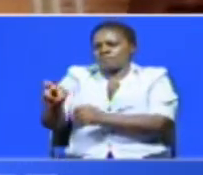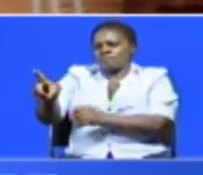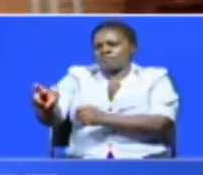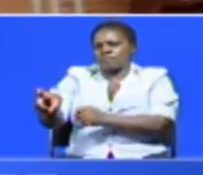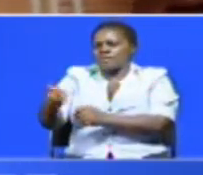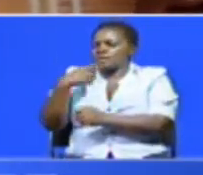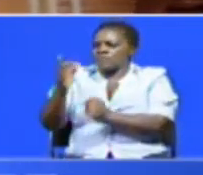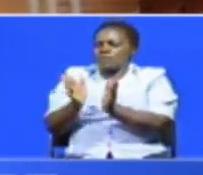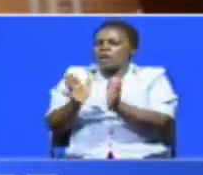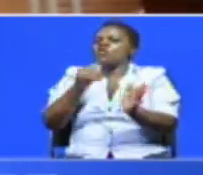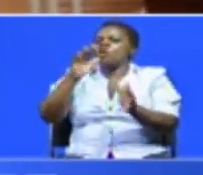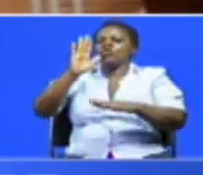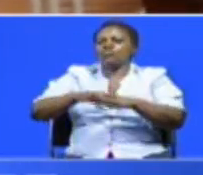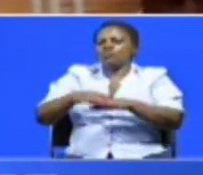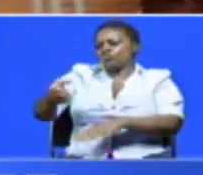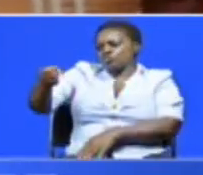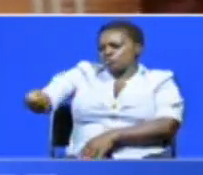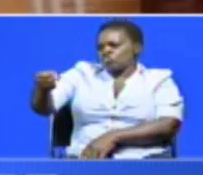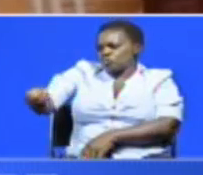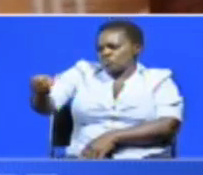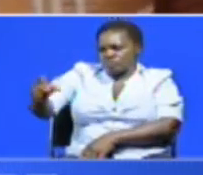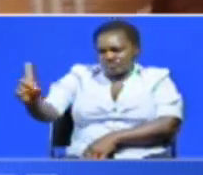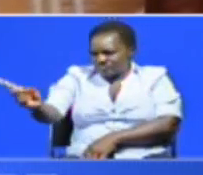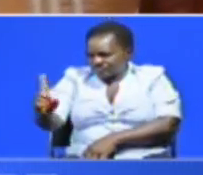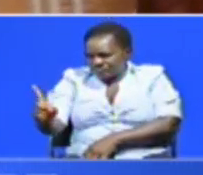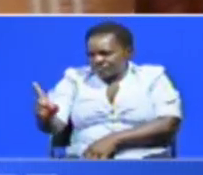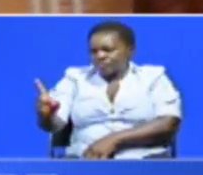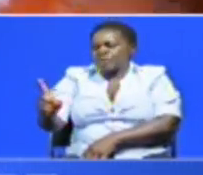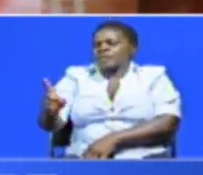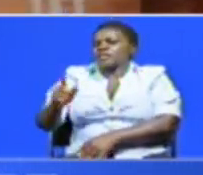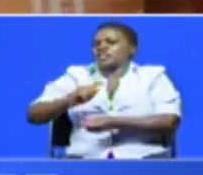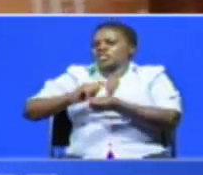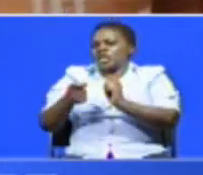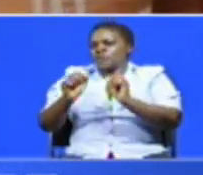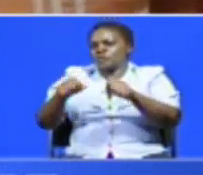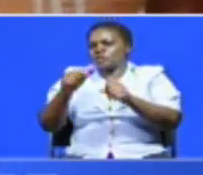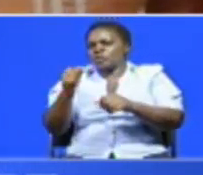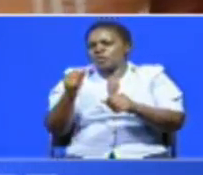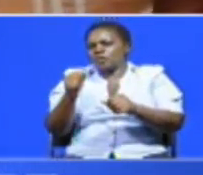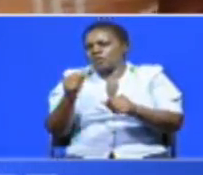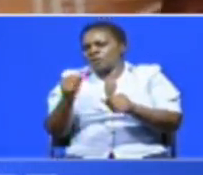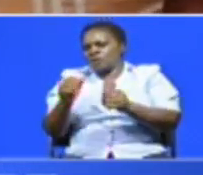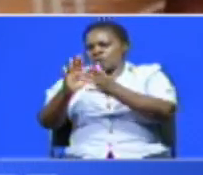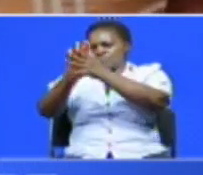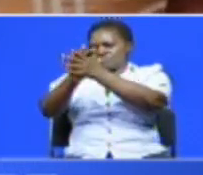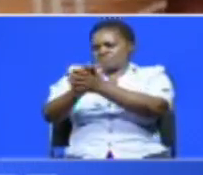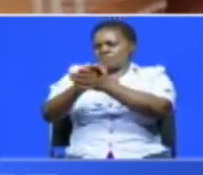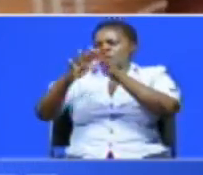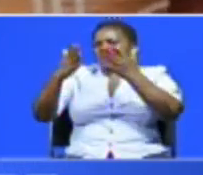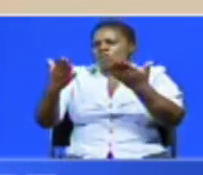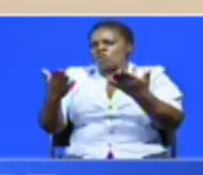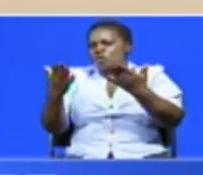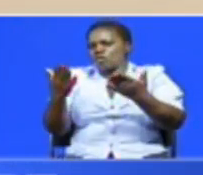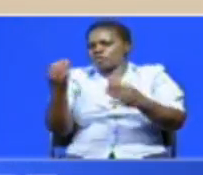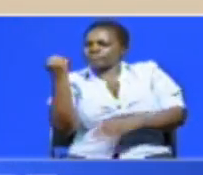wananchi sio vizuri kusalamiana kwa mkono kila wakati. Watu wamebadilisha, wanaweza salamiana hivi ama wanaweza salamiana